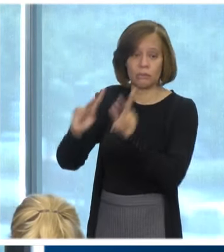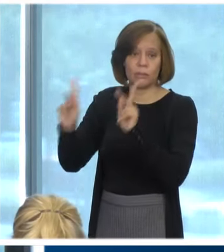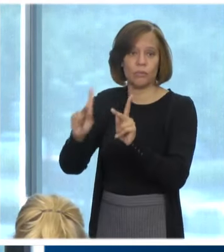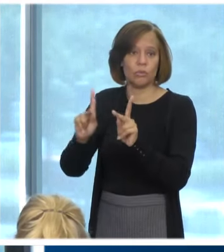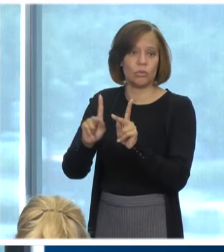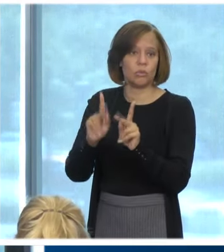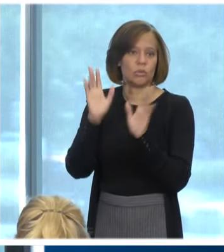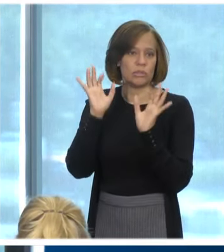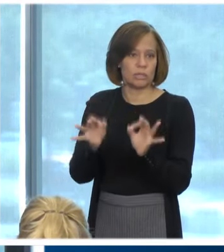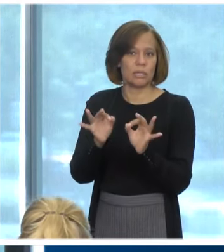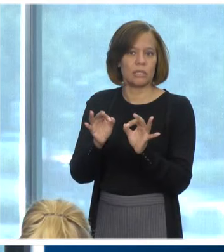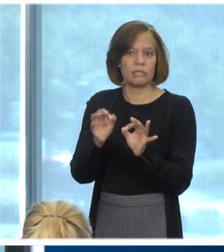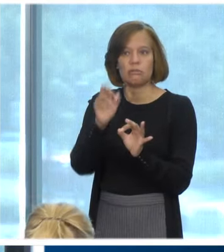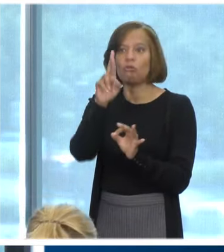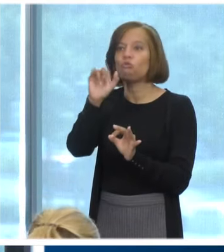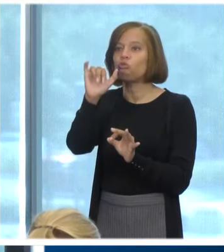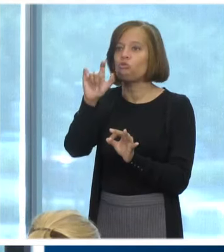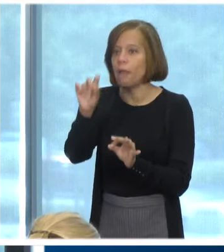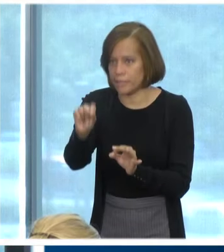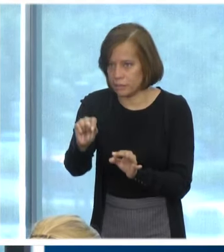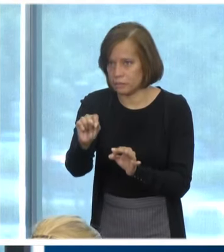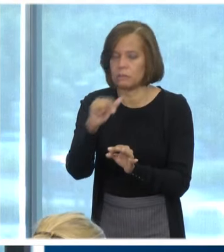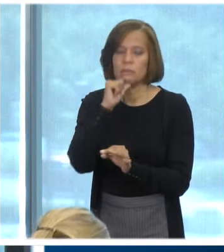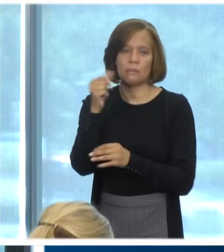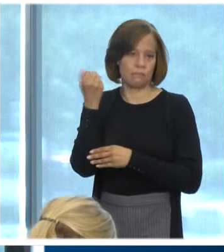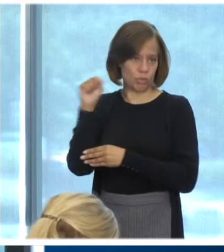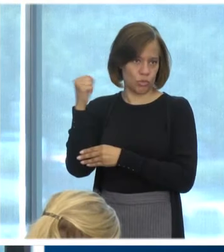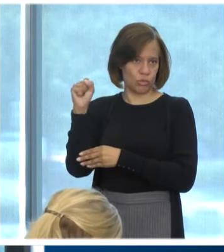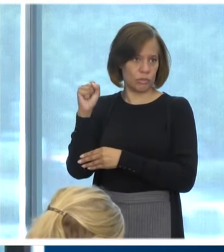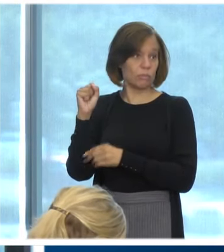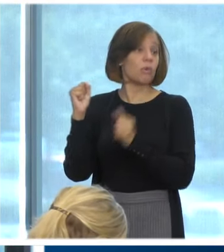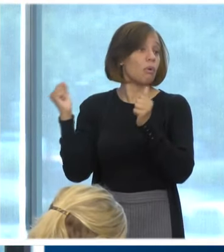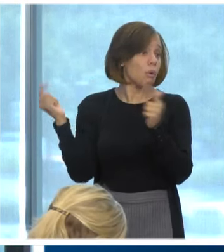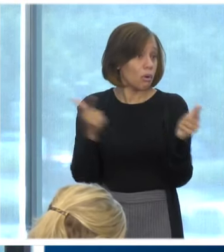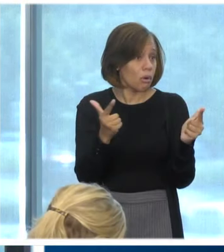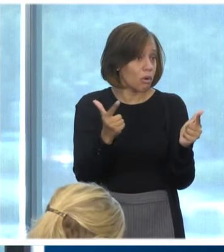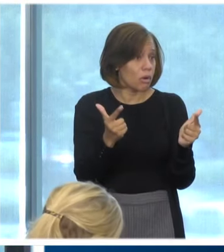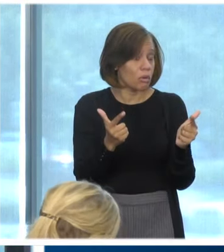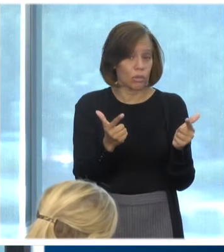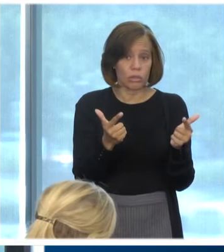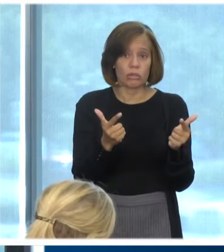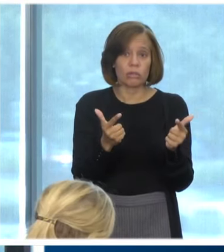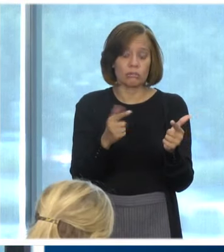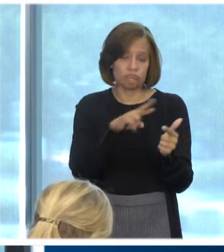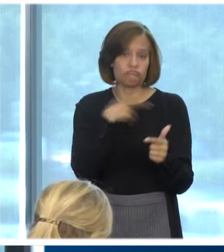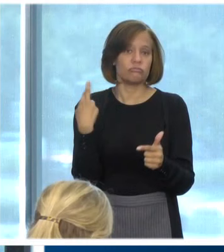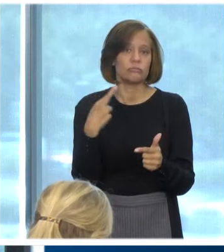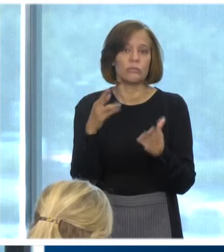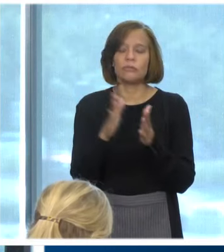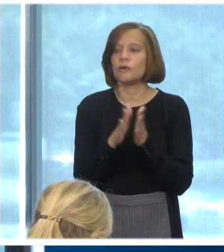over protest, and everyone present was at risk of the real peril of a global pandemic.